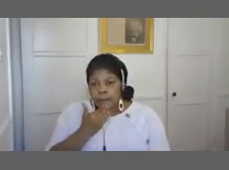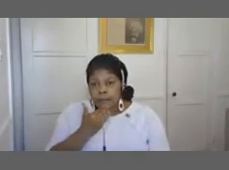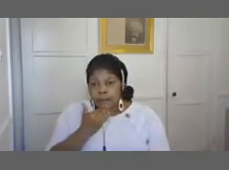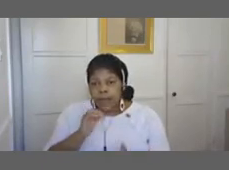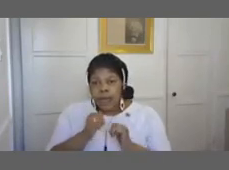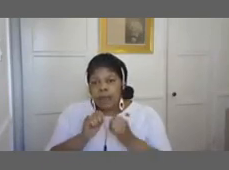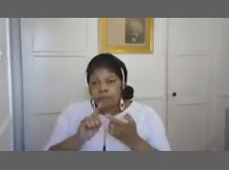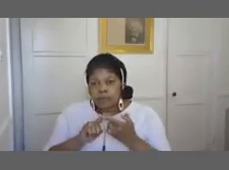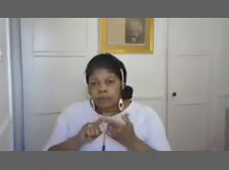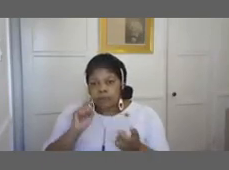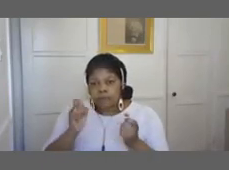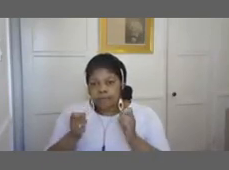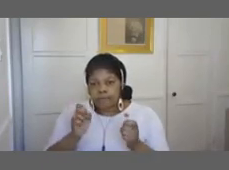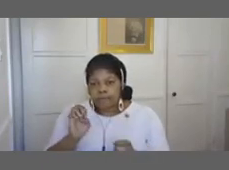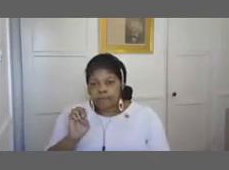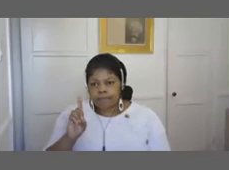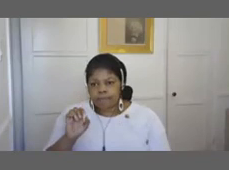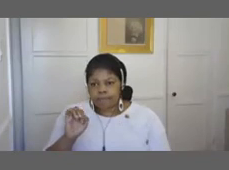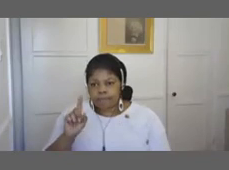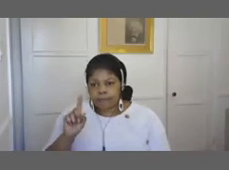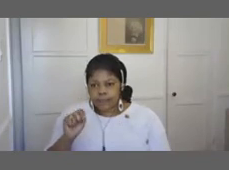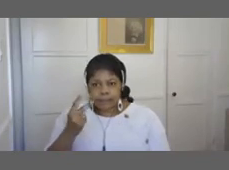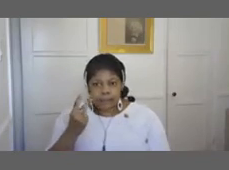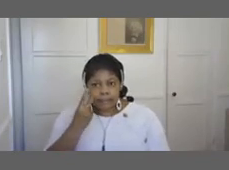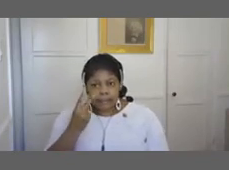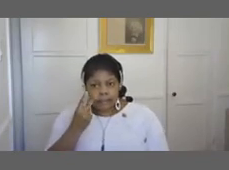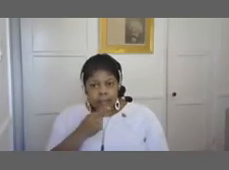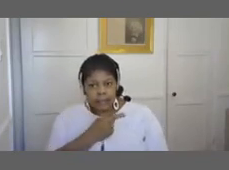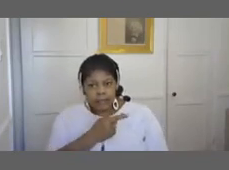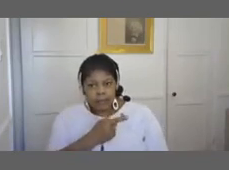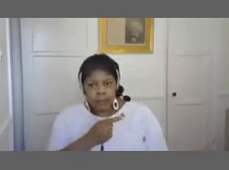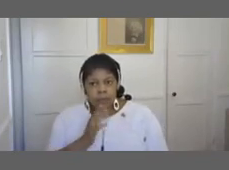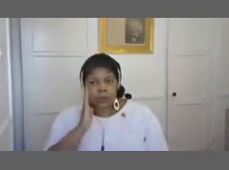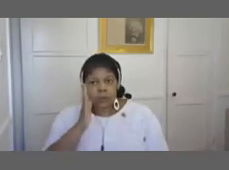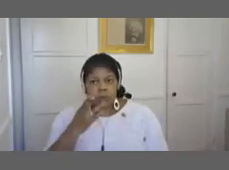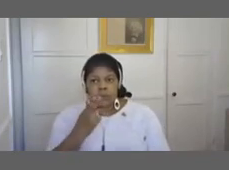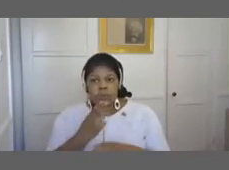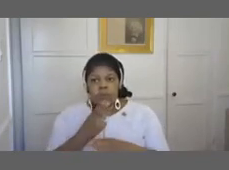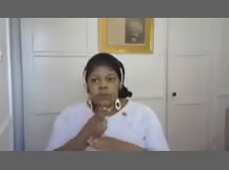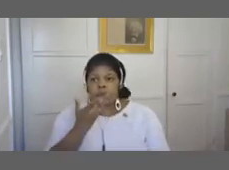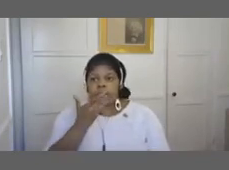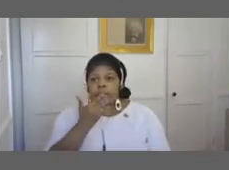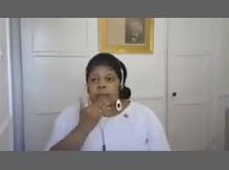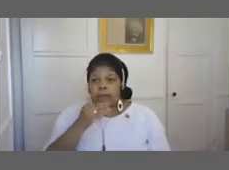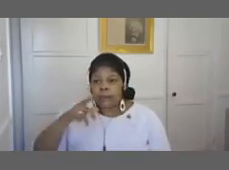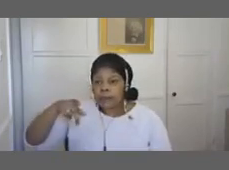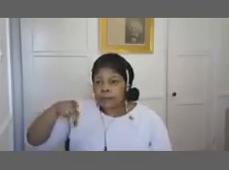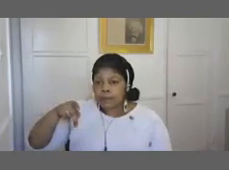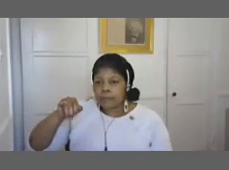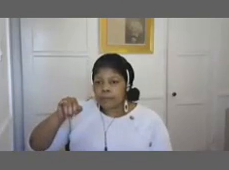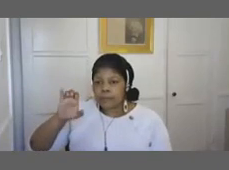the purple one, we're going to use the color picker now to create our burnt